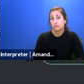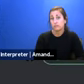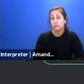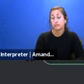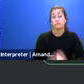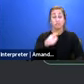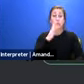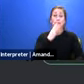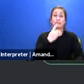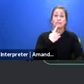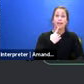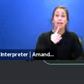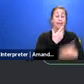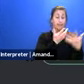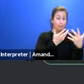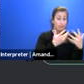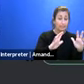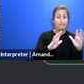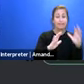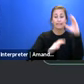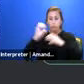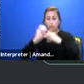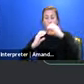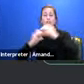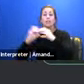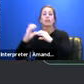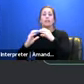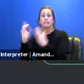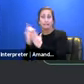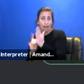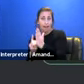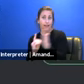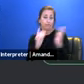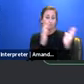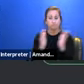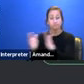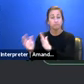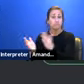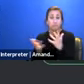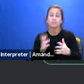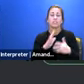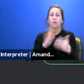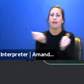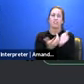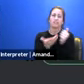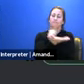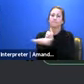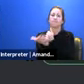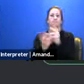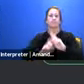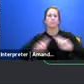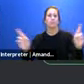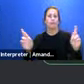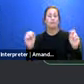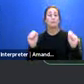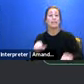whether they're complete, under construction, in their design phase, in their bid phase. All of that will be pre-populated here that you will be able to sort